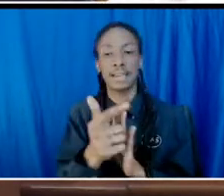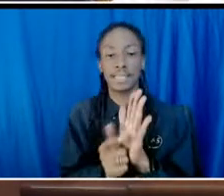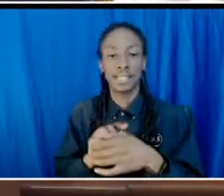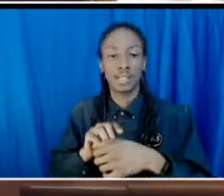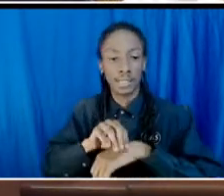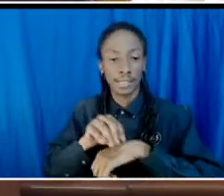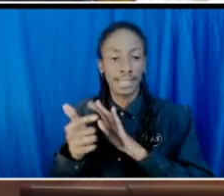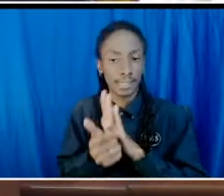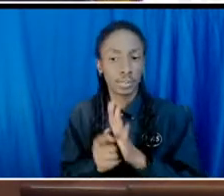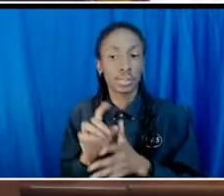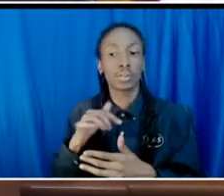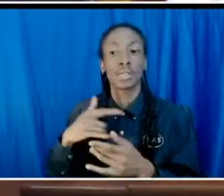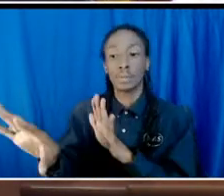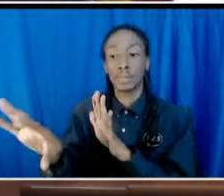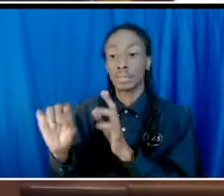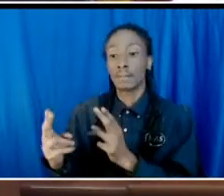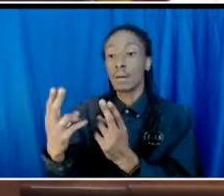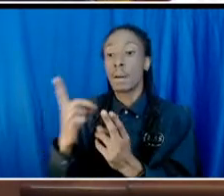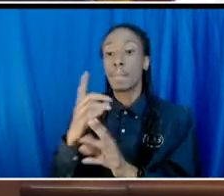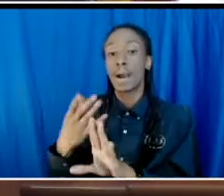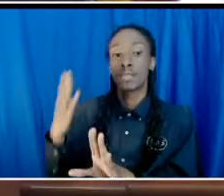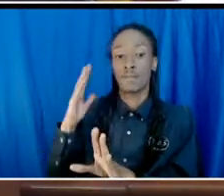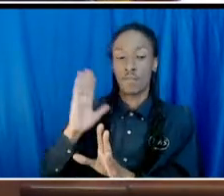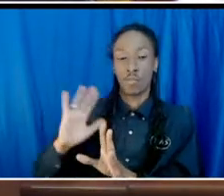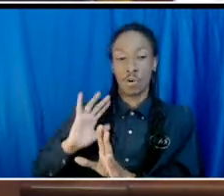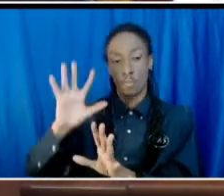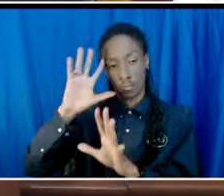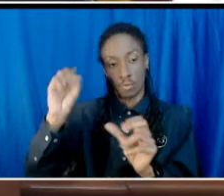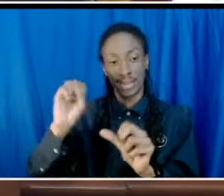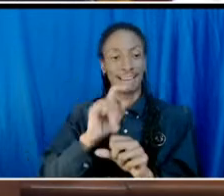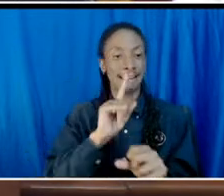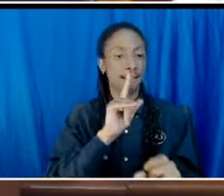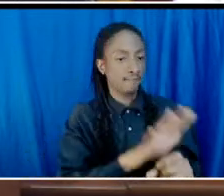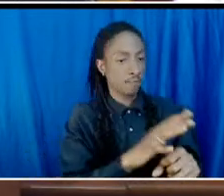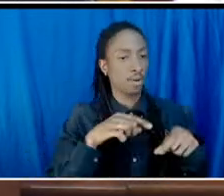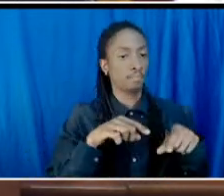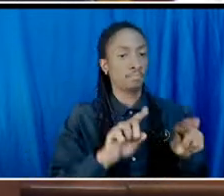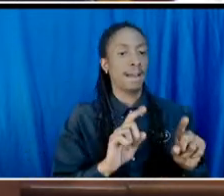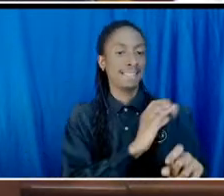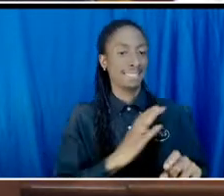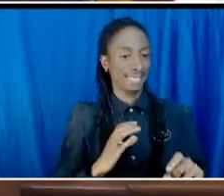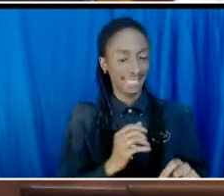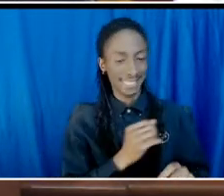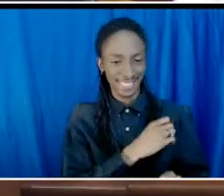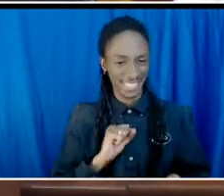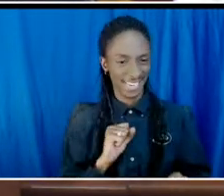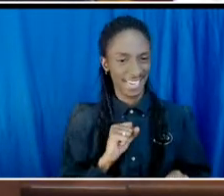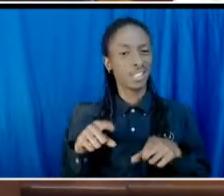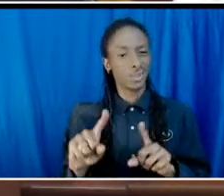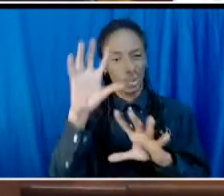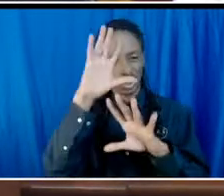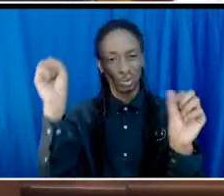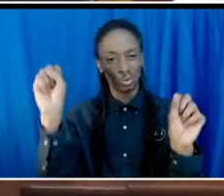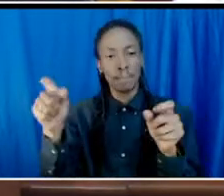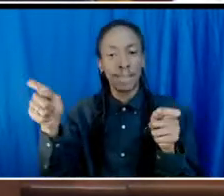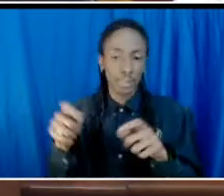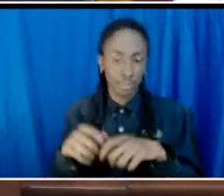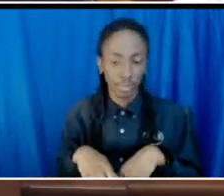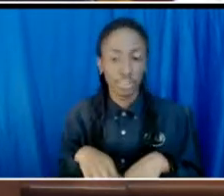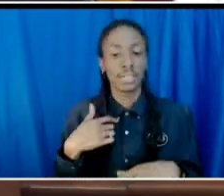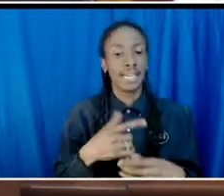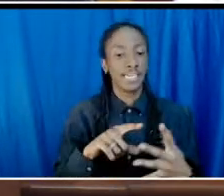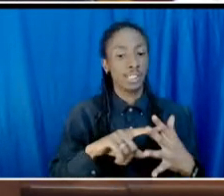former president and confirmed by the Senate during the Trump administration. He served from November 2017